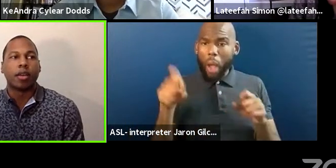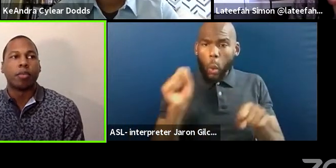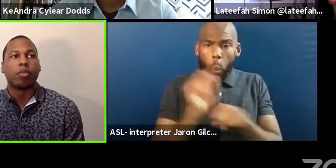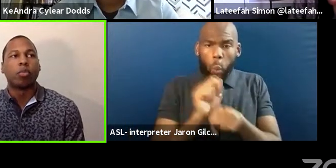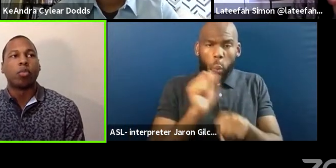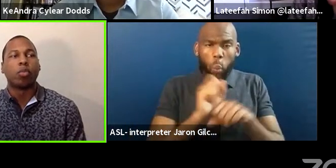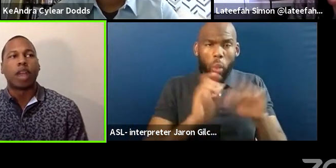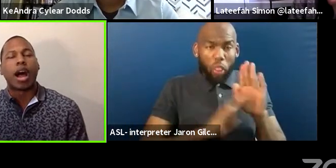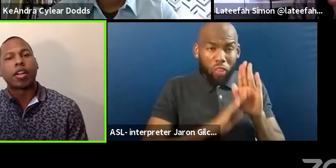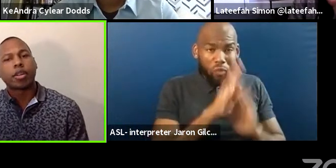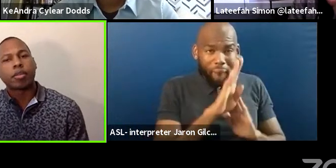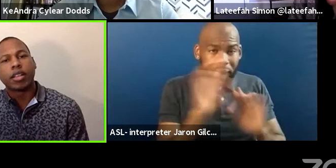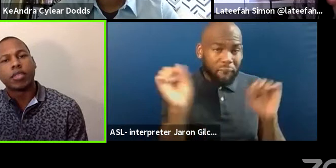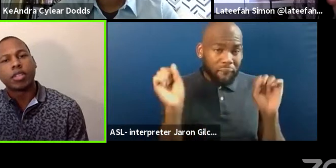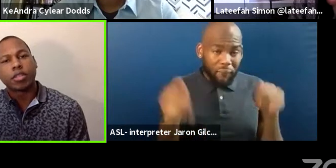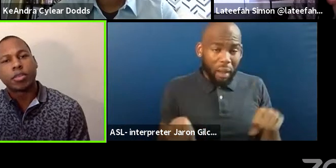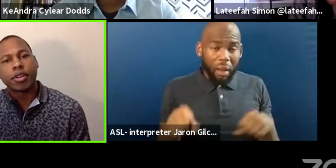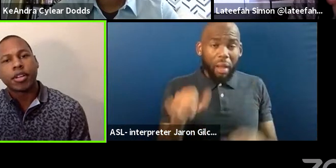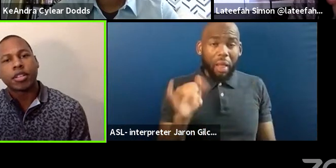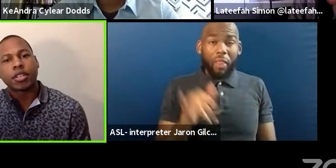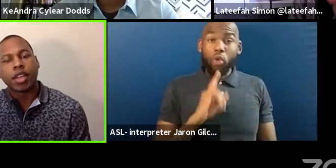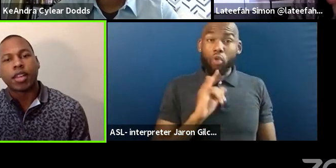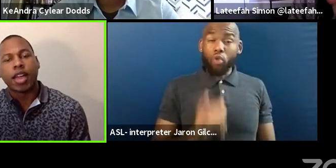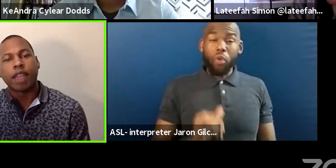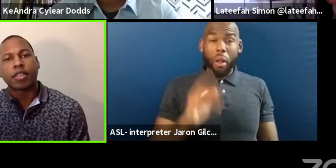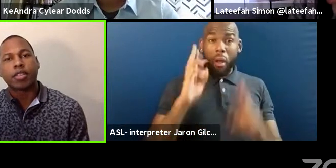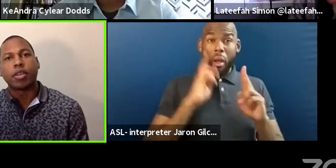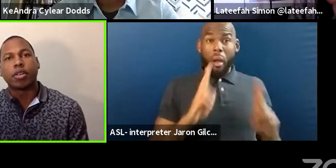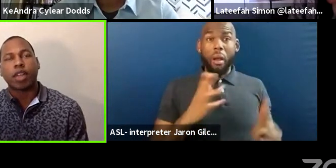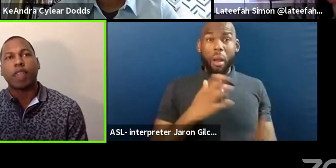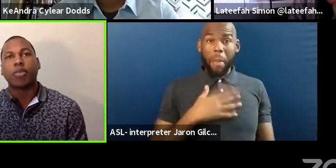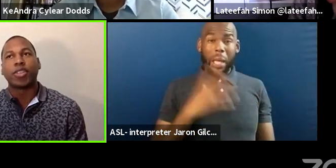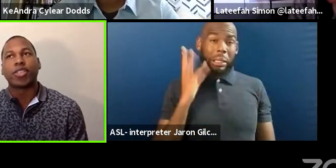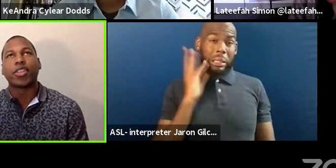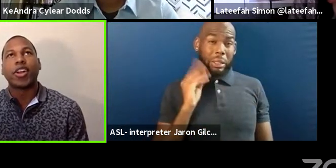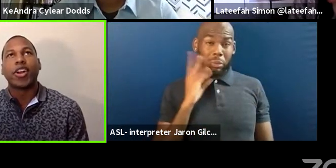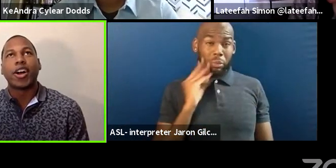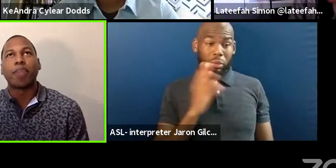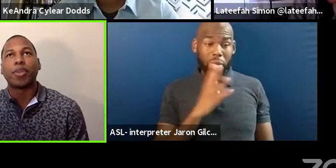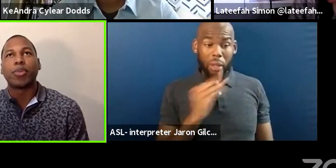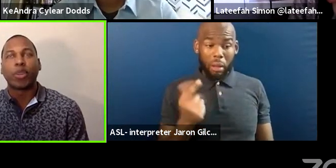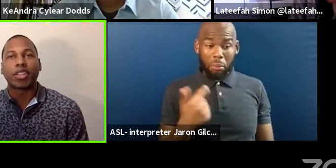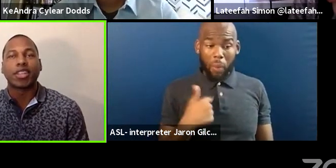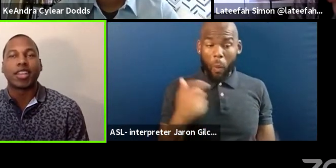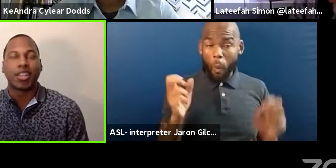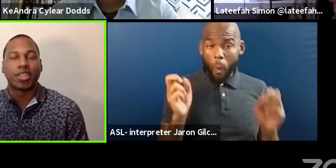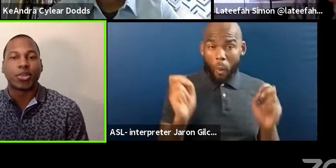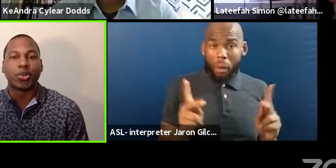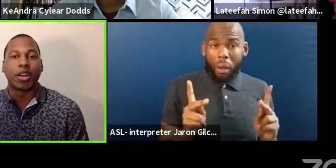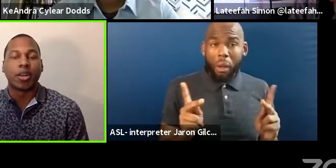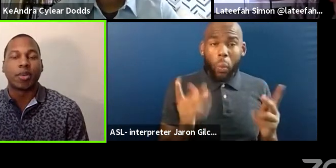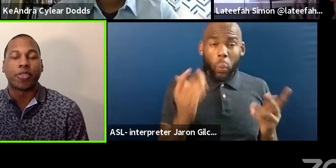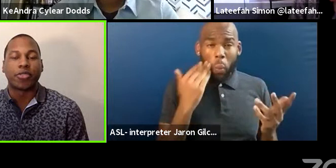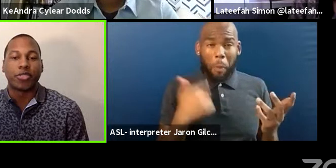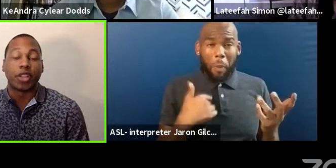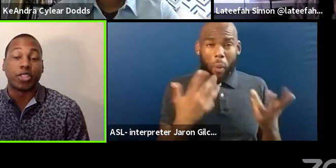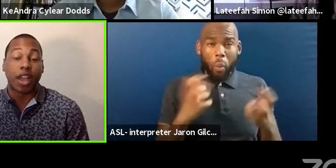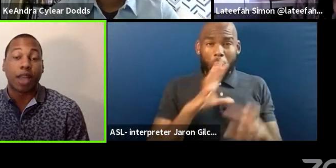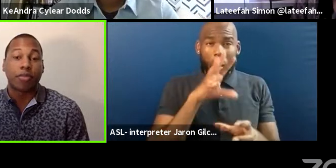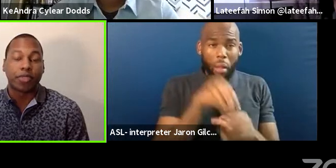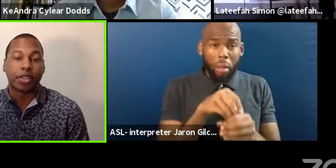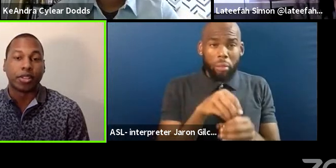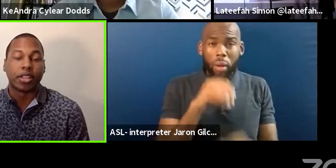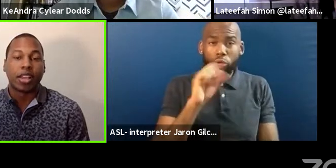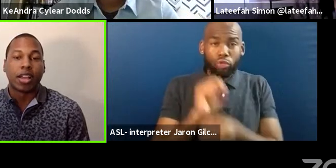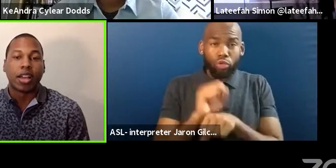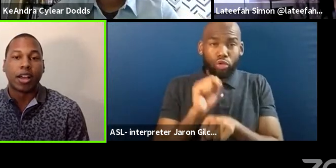that was honoring my lived experience and having to be okay with me wanting to get into a